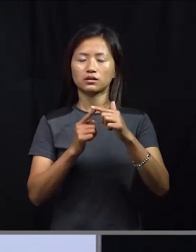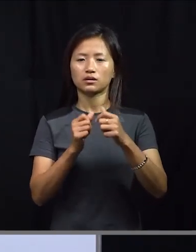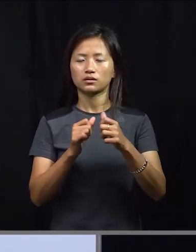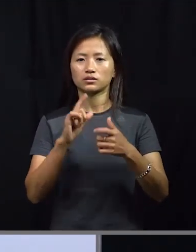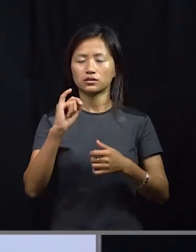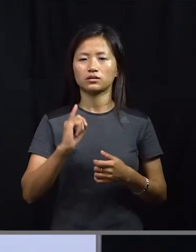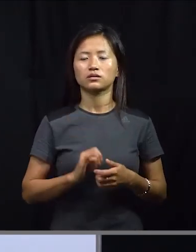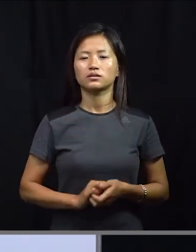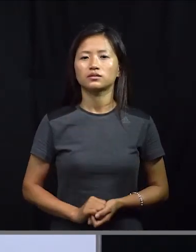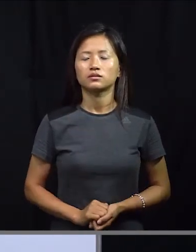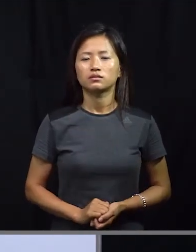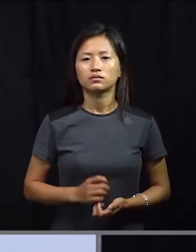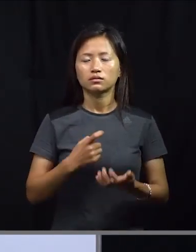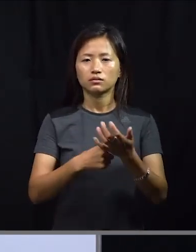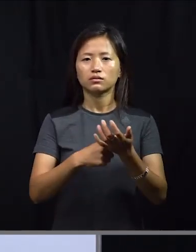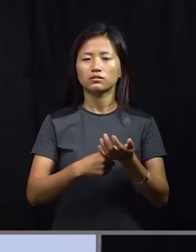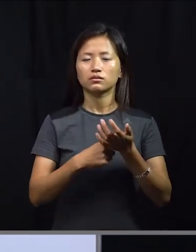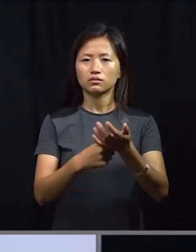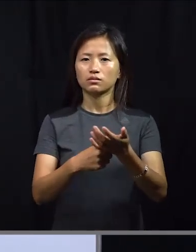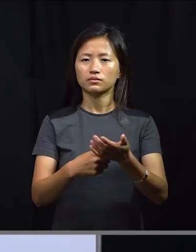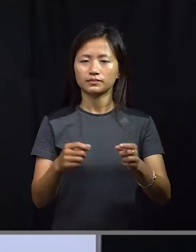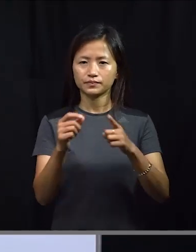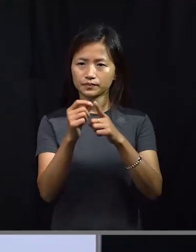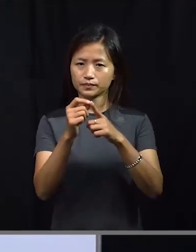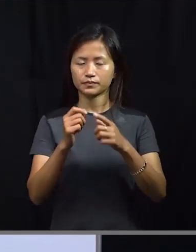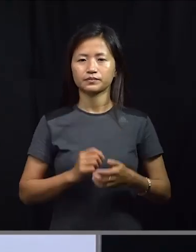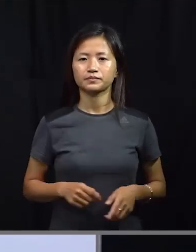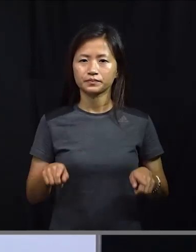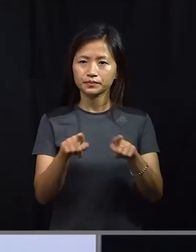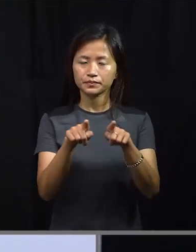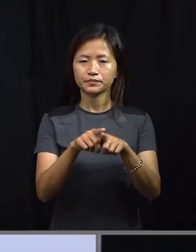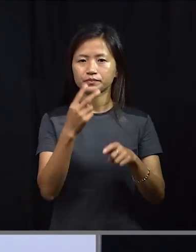P-R-A-J-A-P-A-T-I, Prajapati, or Prajapatiya,